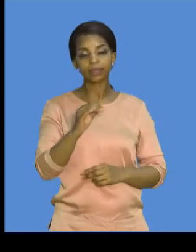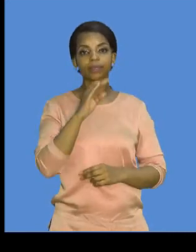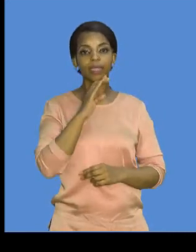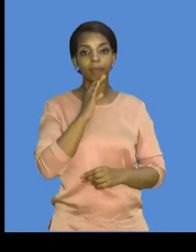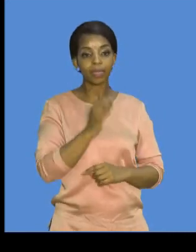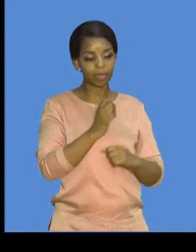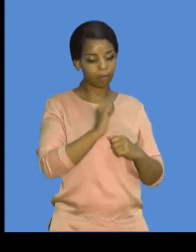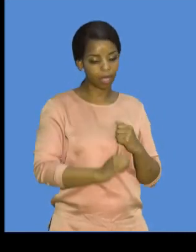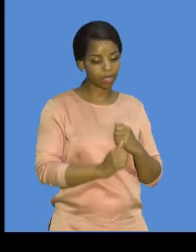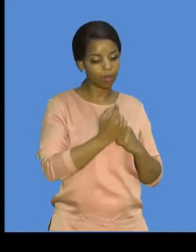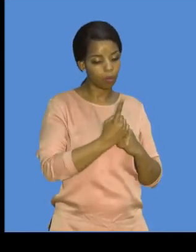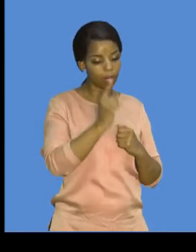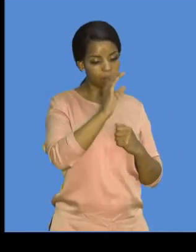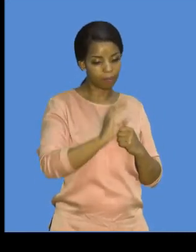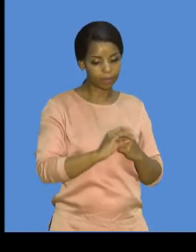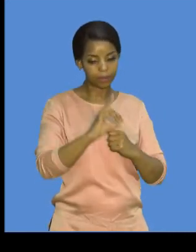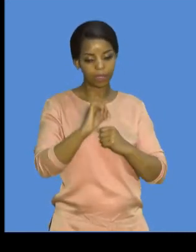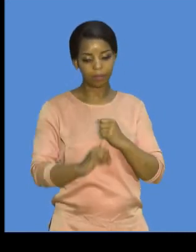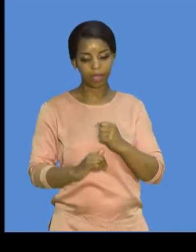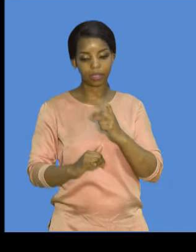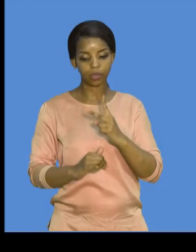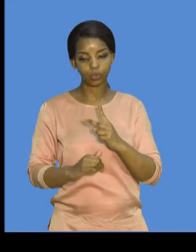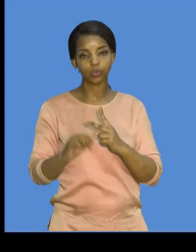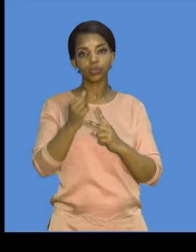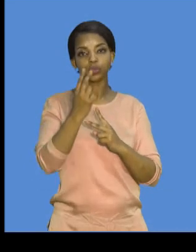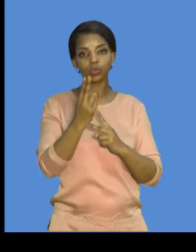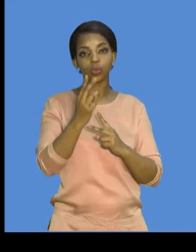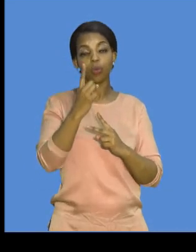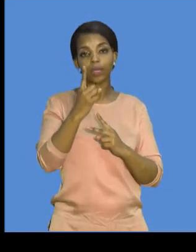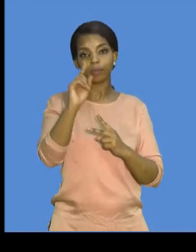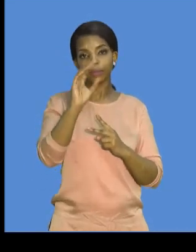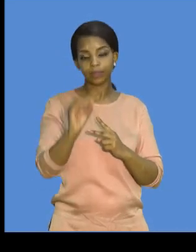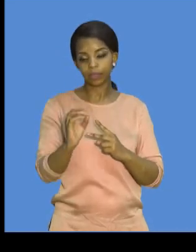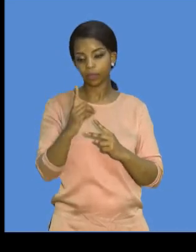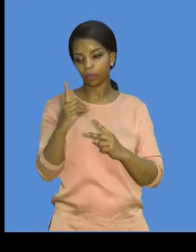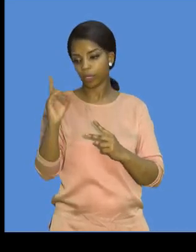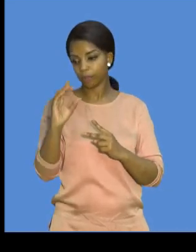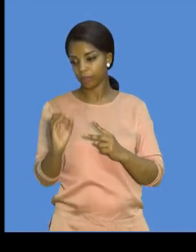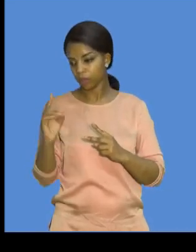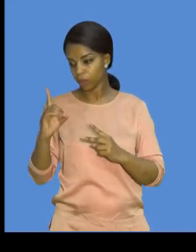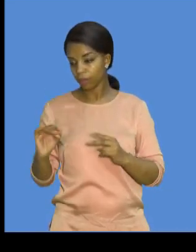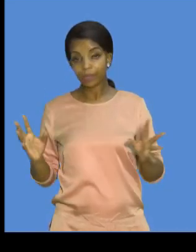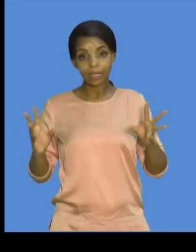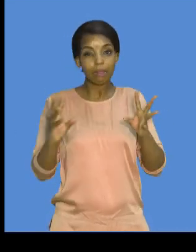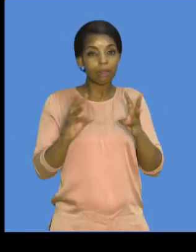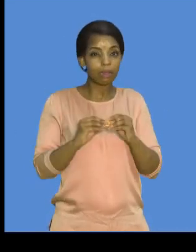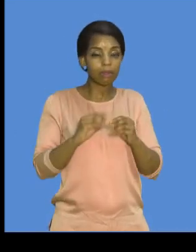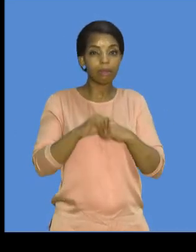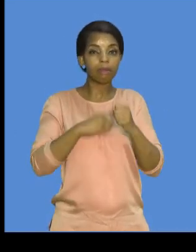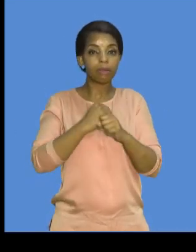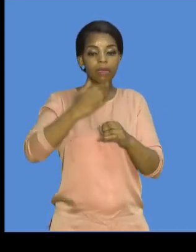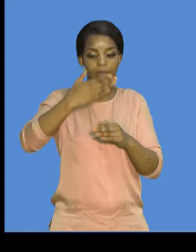you 1% every month. But at the end of the year, when I add that, it must amount to